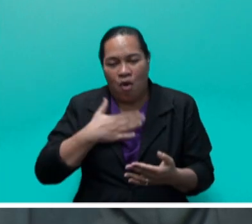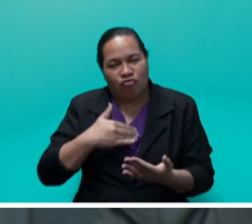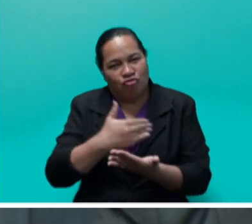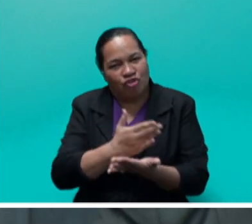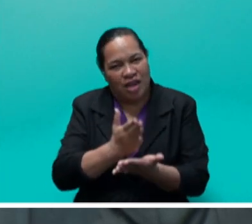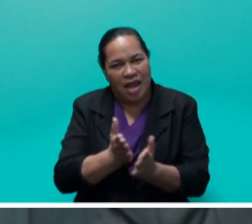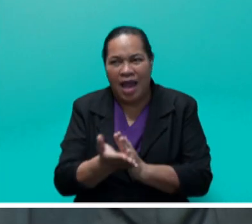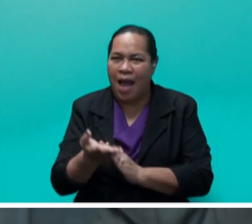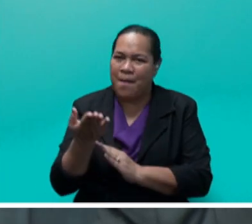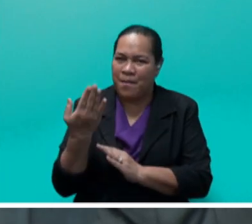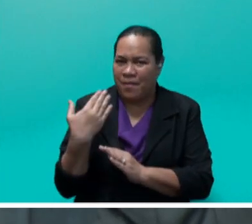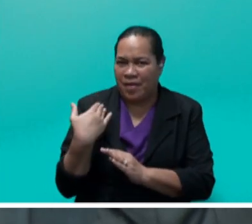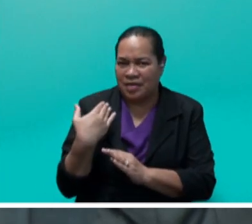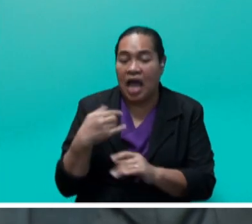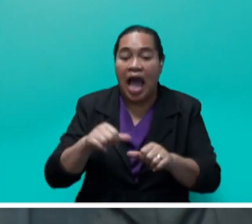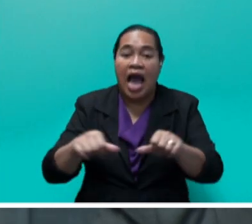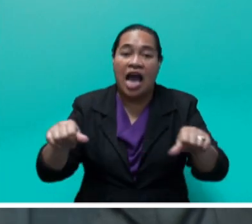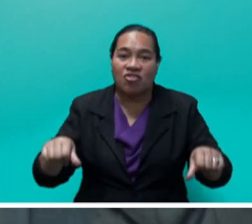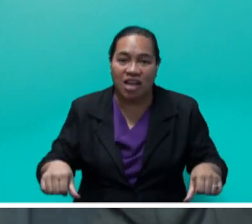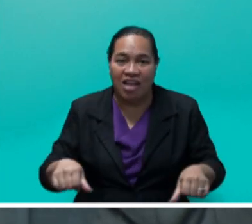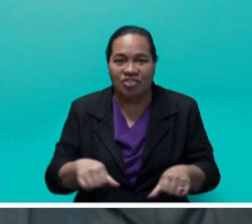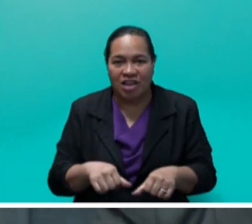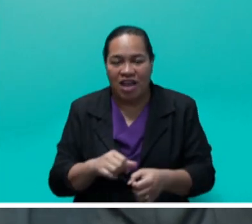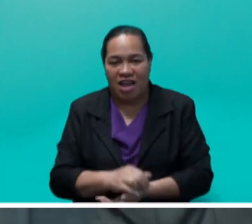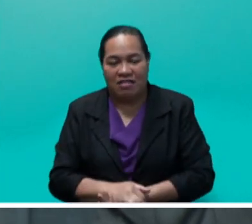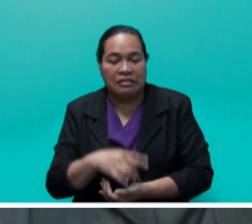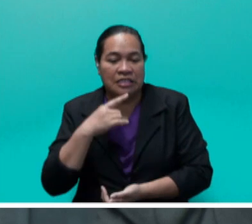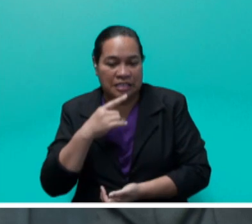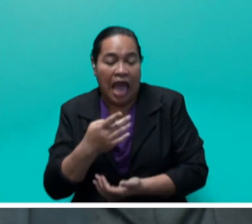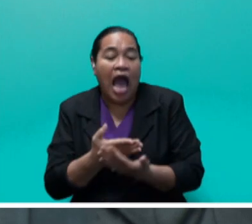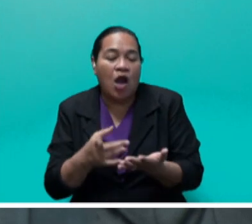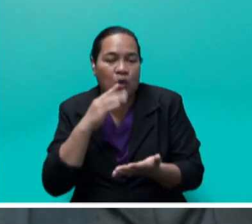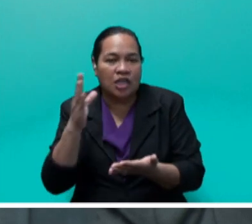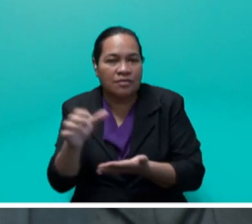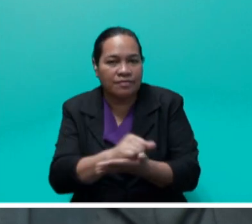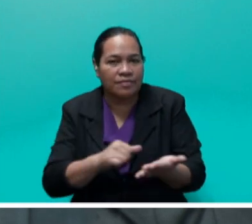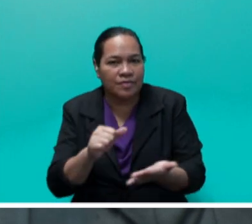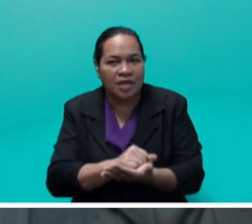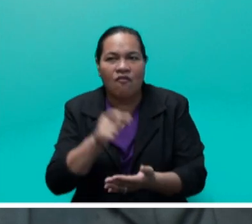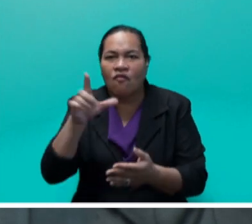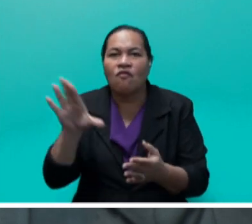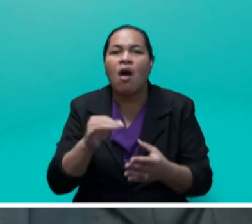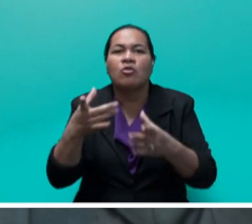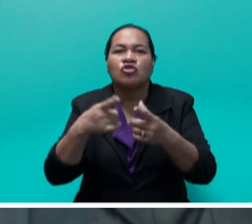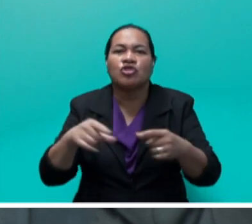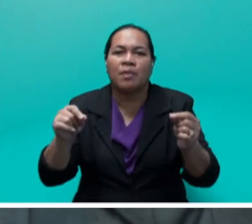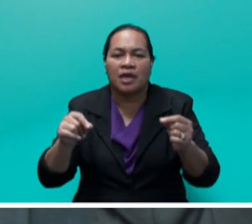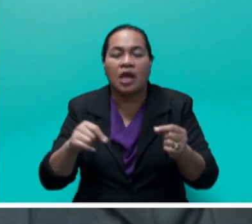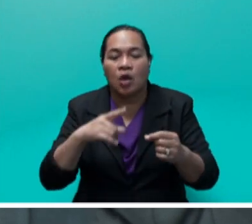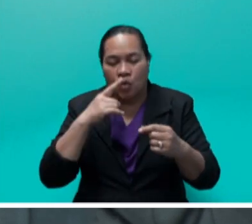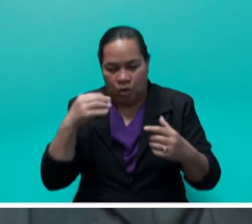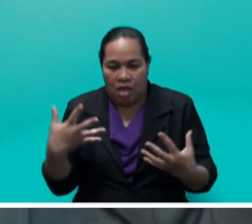on the past aquaculture practice and how the procurement of the Japanese aid machinery addressed